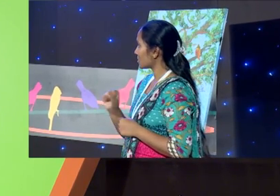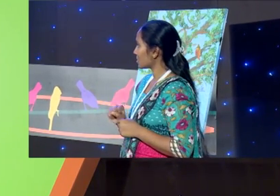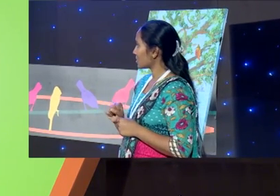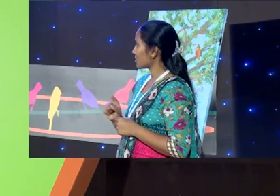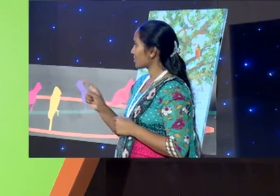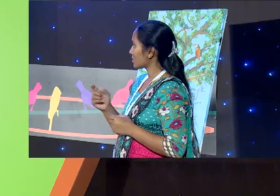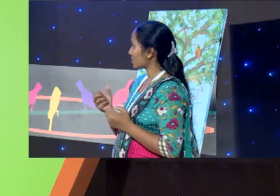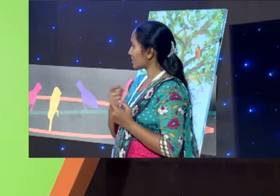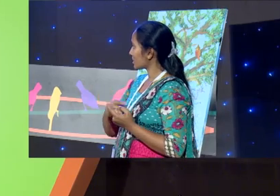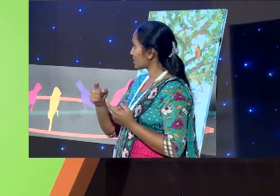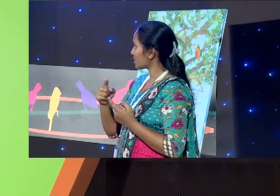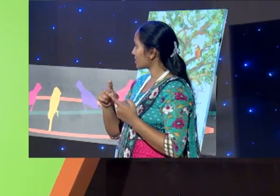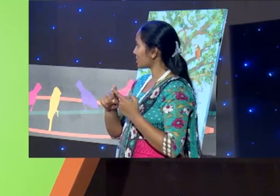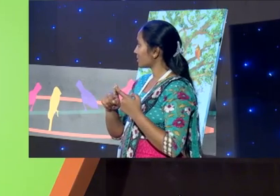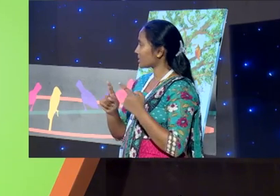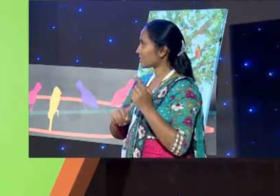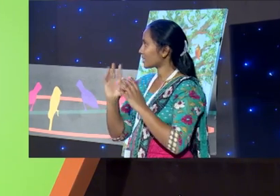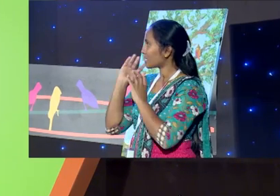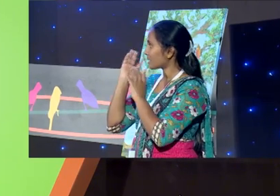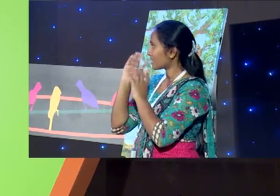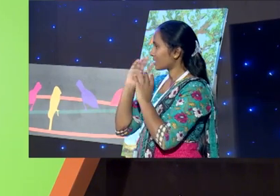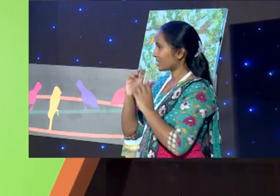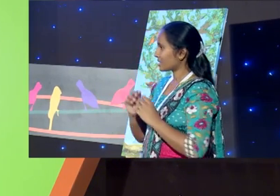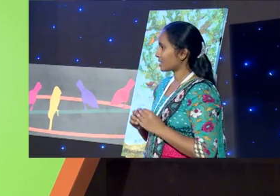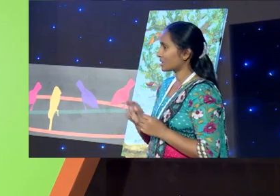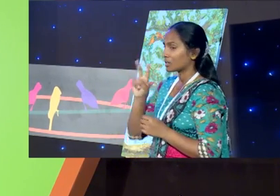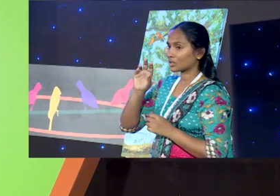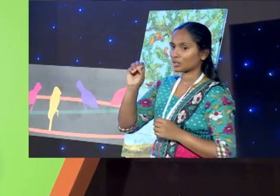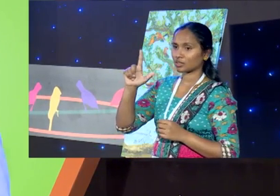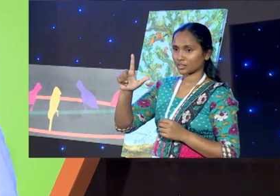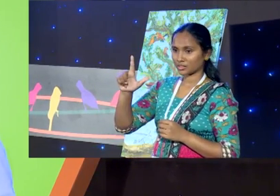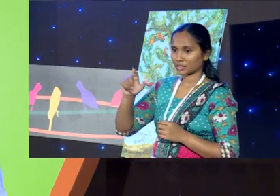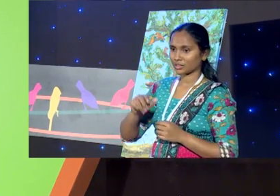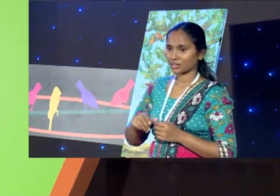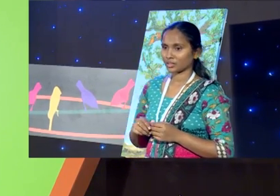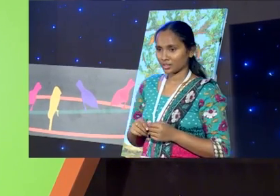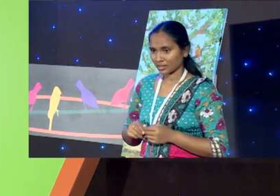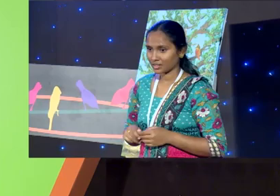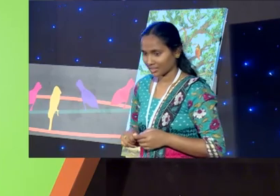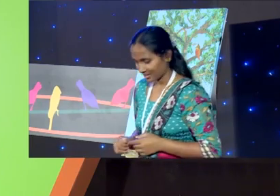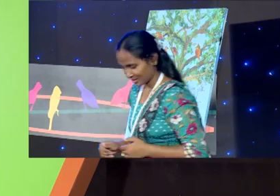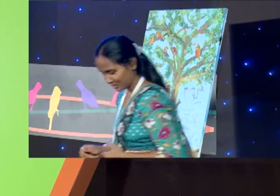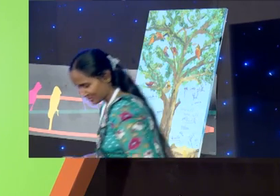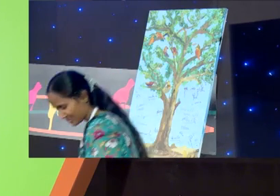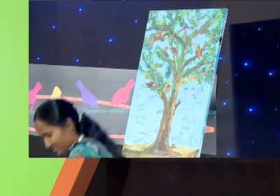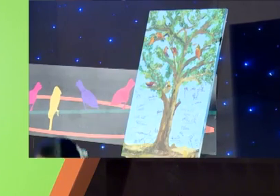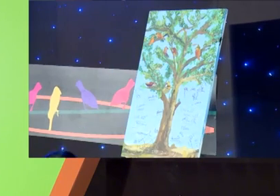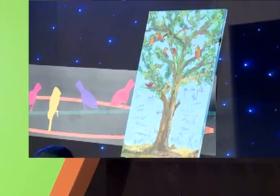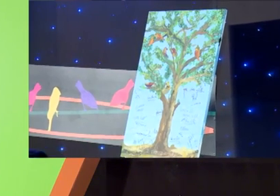went on a trip to Kanhagarh in 2007, and that's where I saw my first tiger.